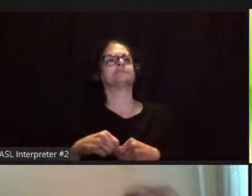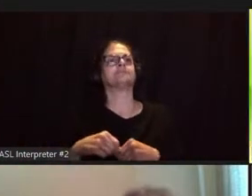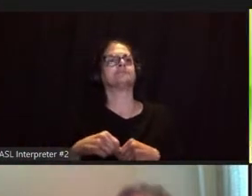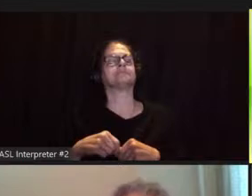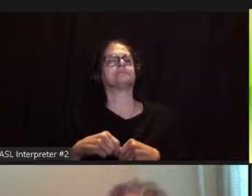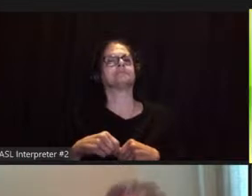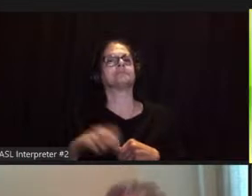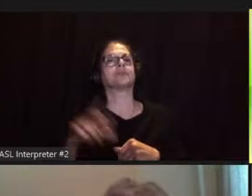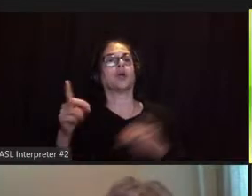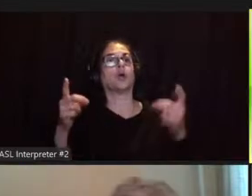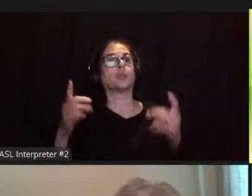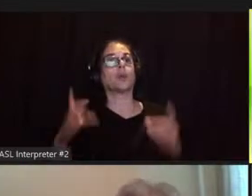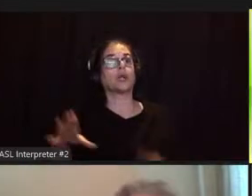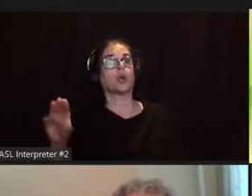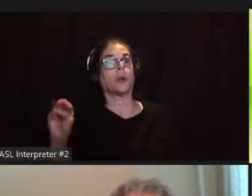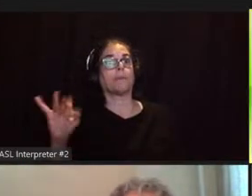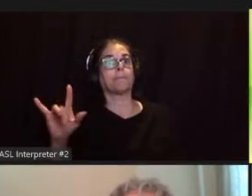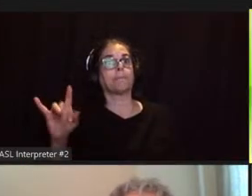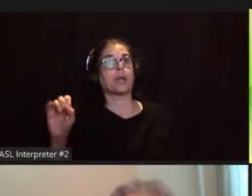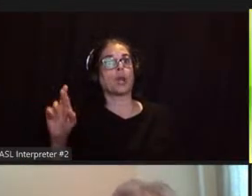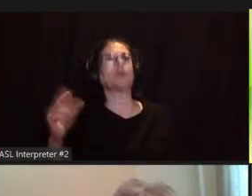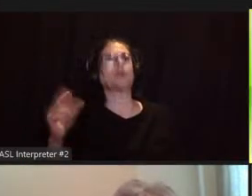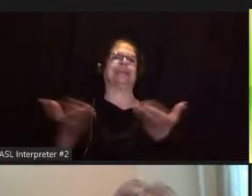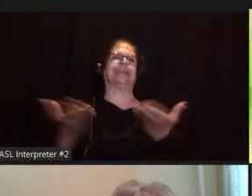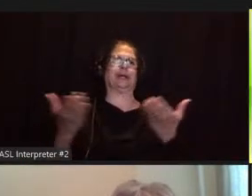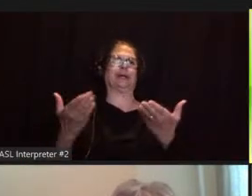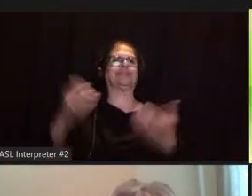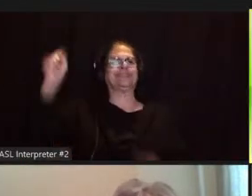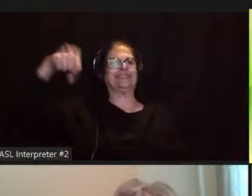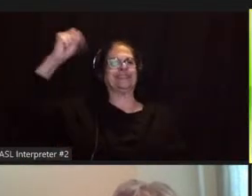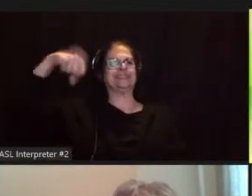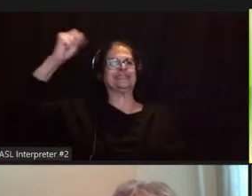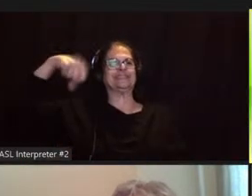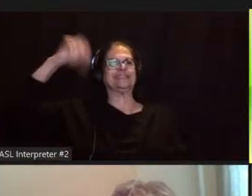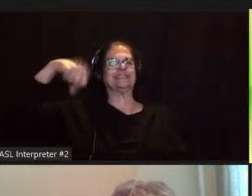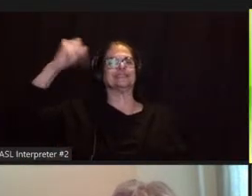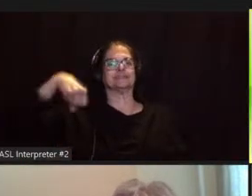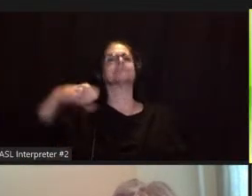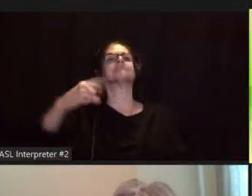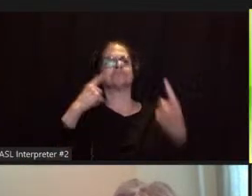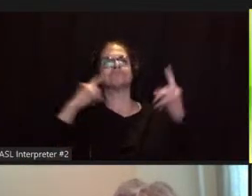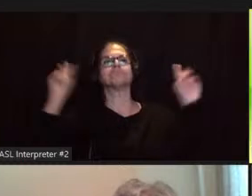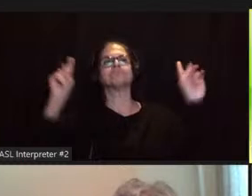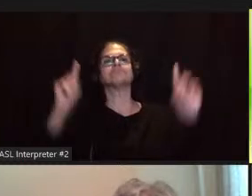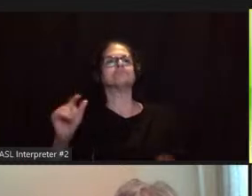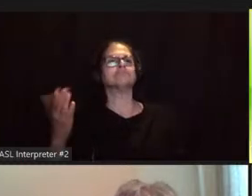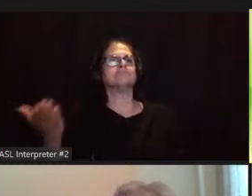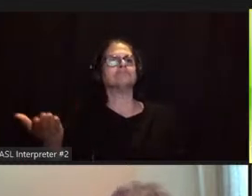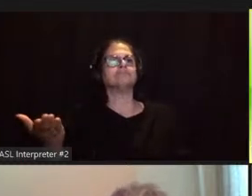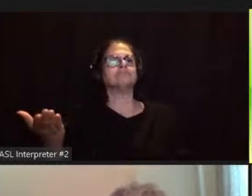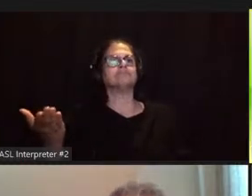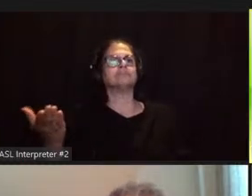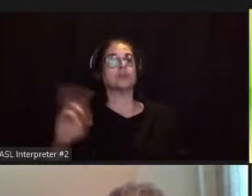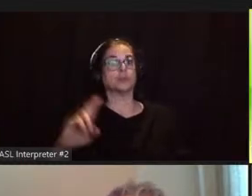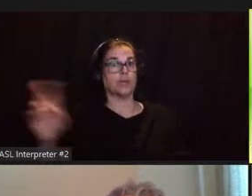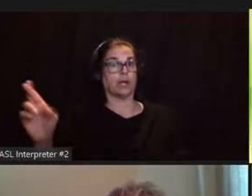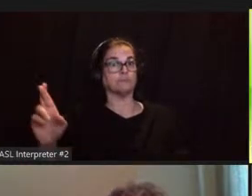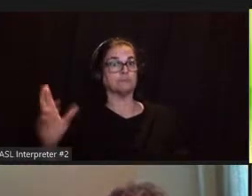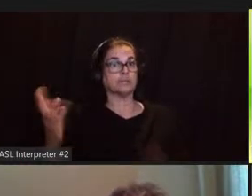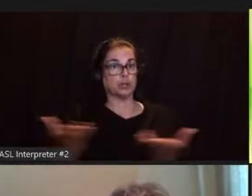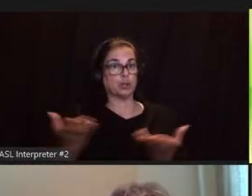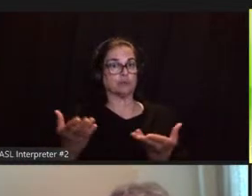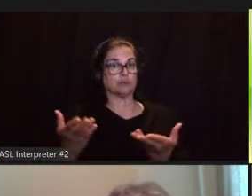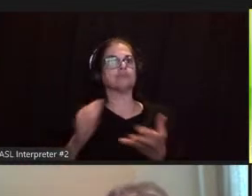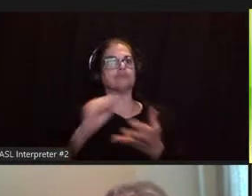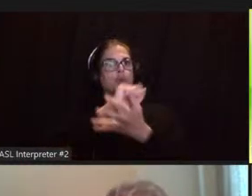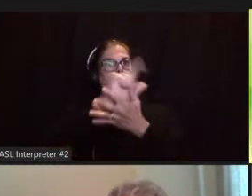Director Miller, are you still here? Yes, Greg. Okay, so you're here, Reverend. So you're at the, you're all set as well. So we